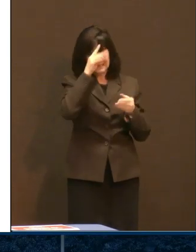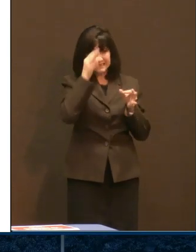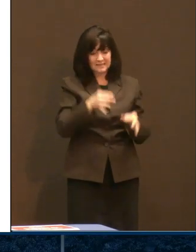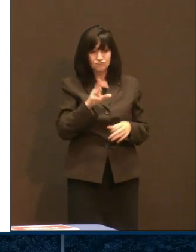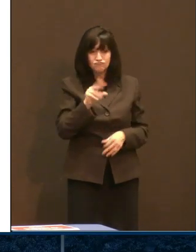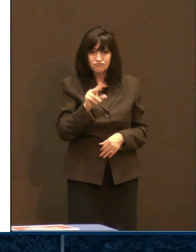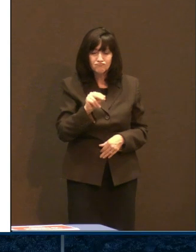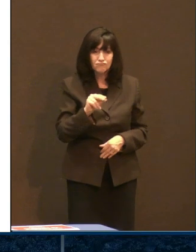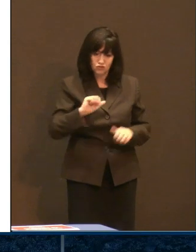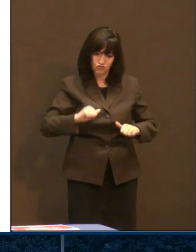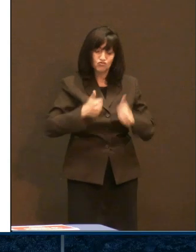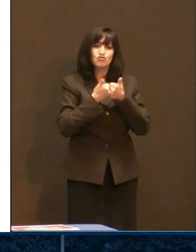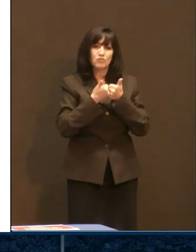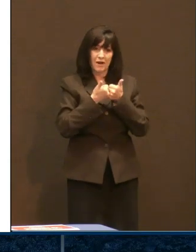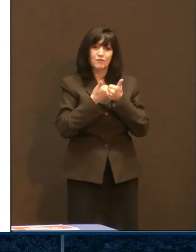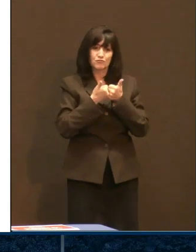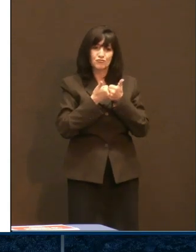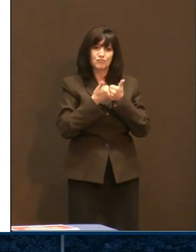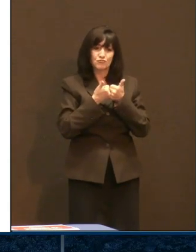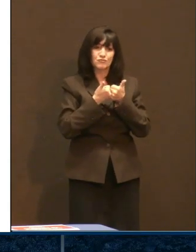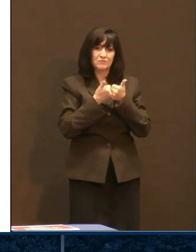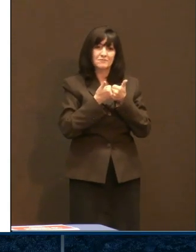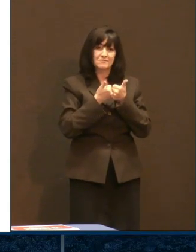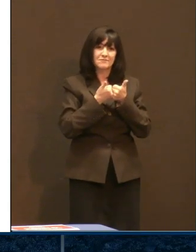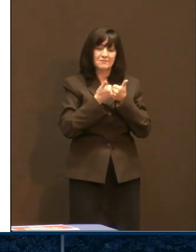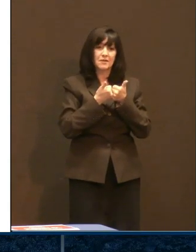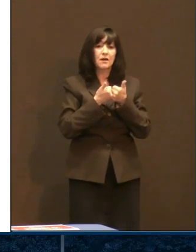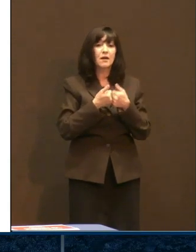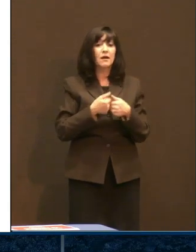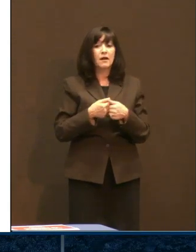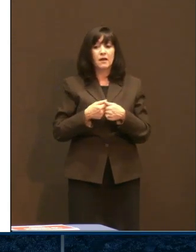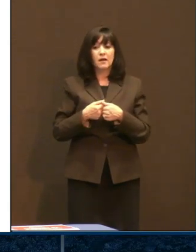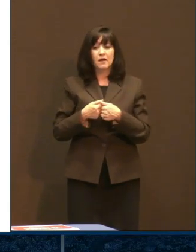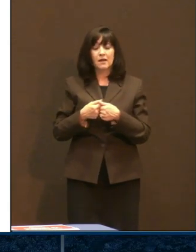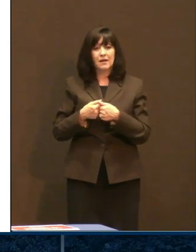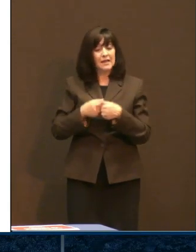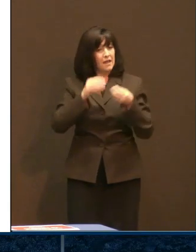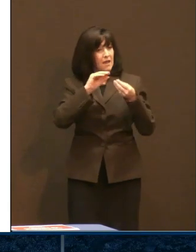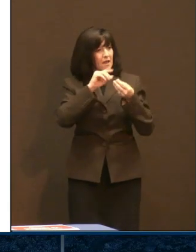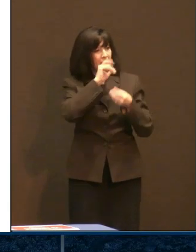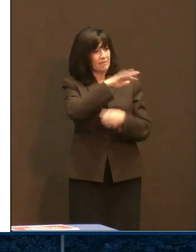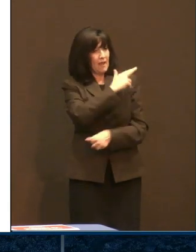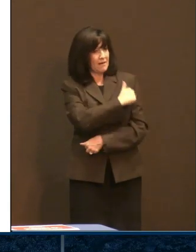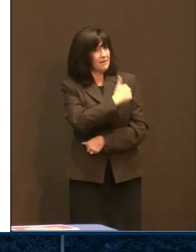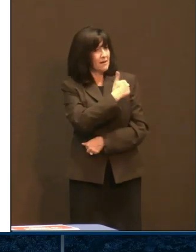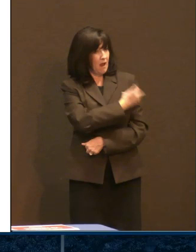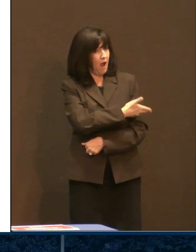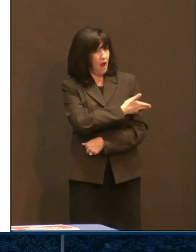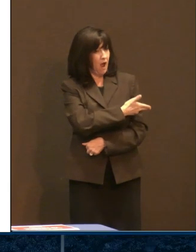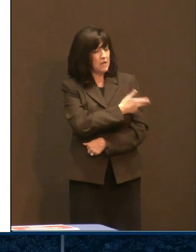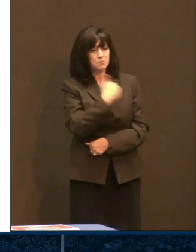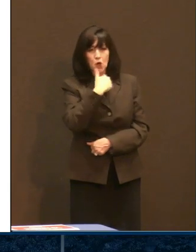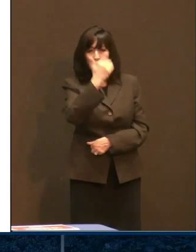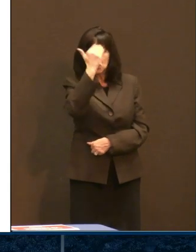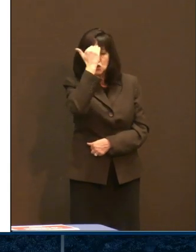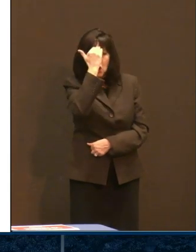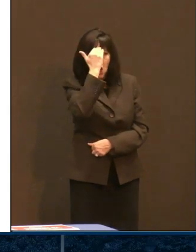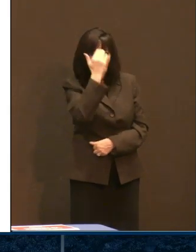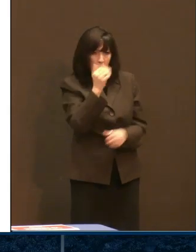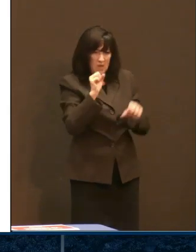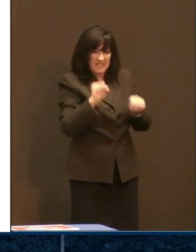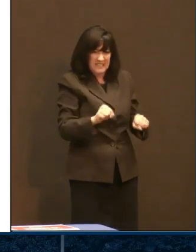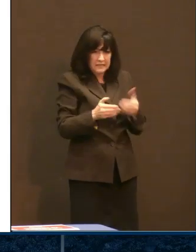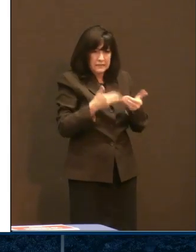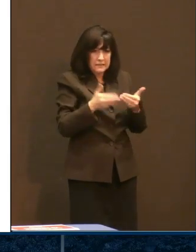before, we need multiple measures, I think. Hospitalizations is the one, it's discrete, we know it, and it's